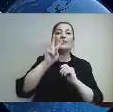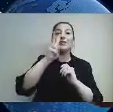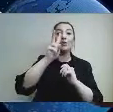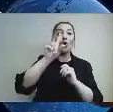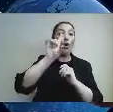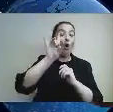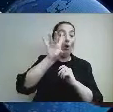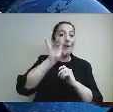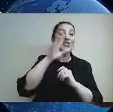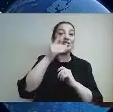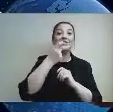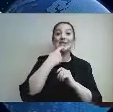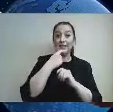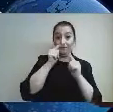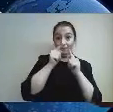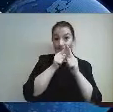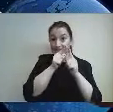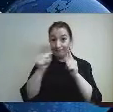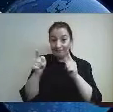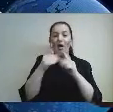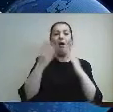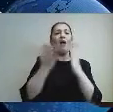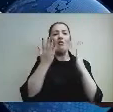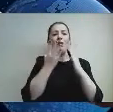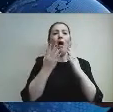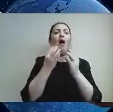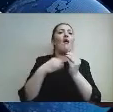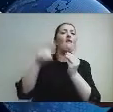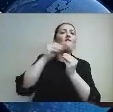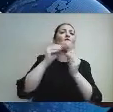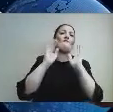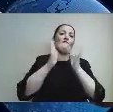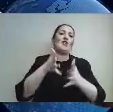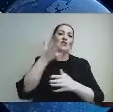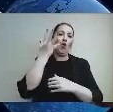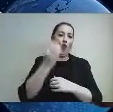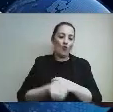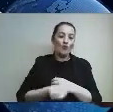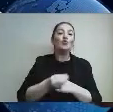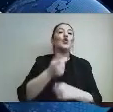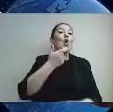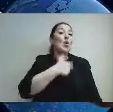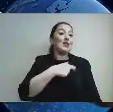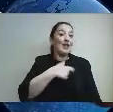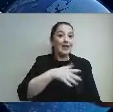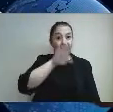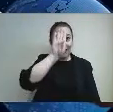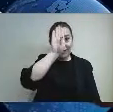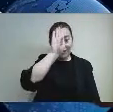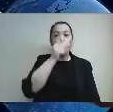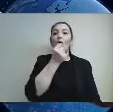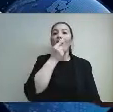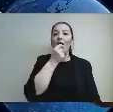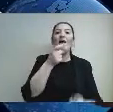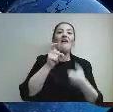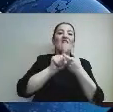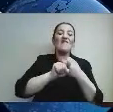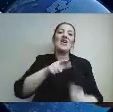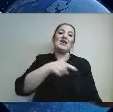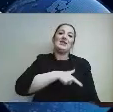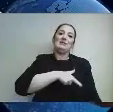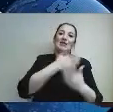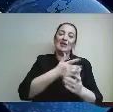enterprise has been increasing, especially in Istanbul, Ankara, and Izmir. It is basically intensifying in